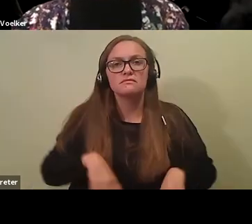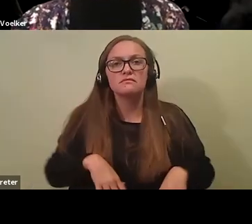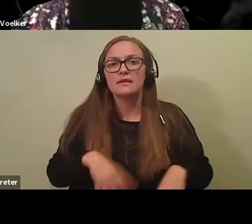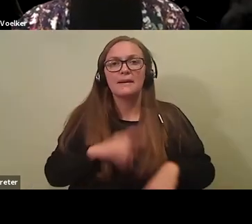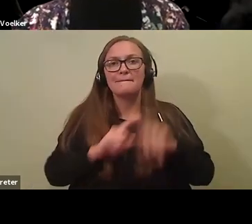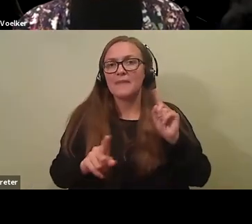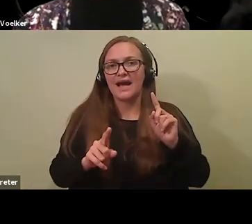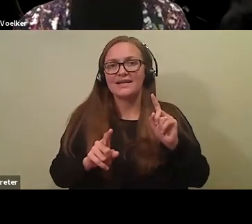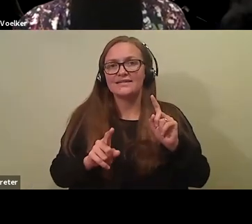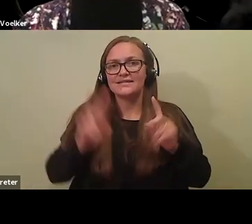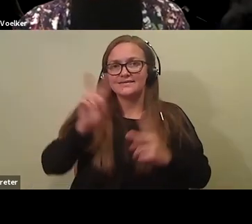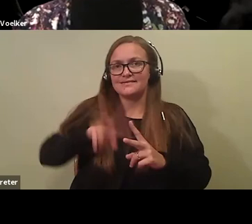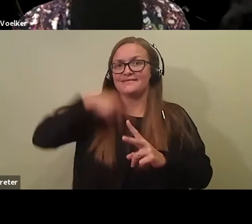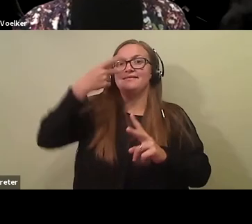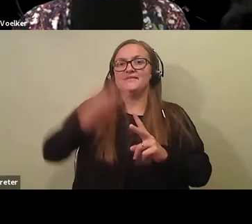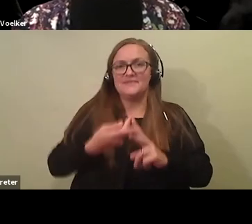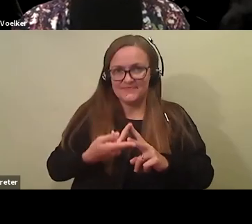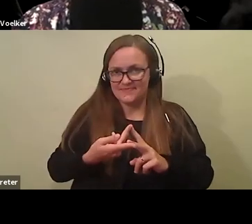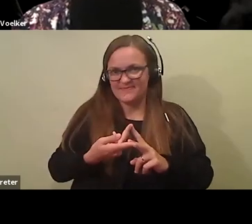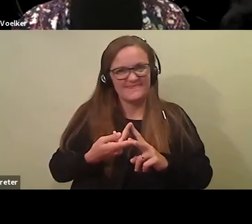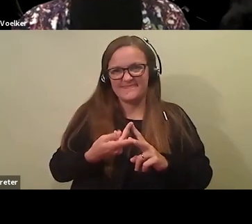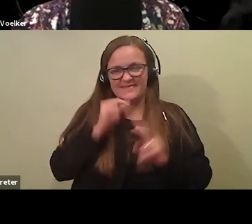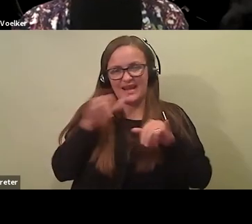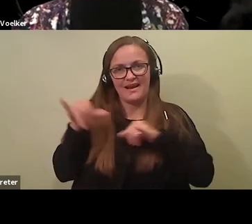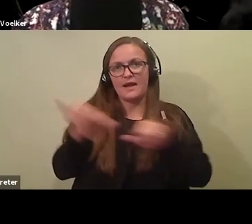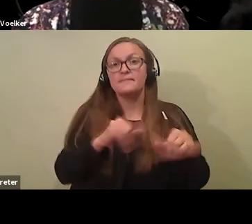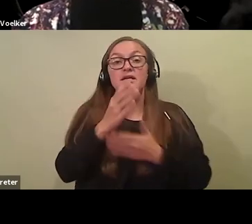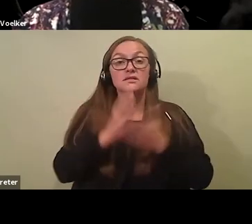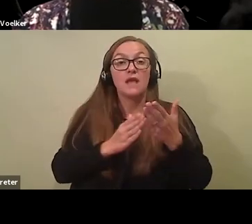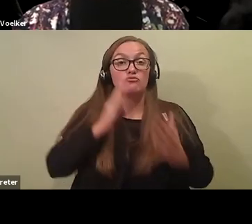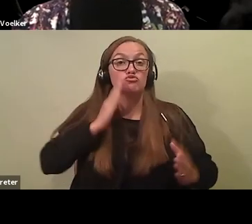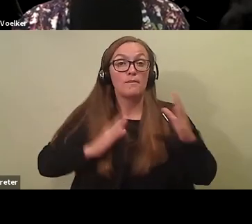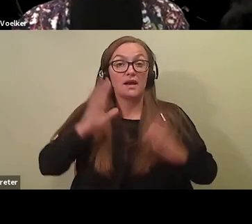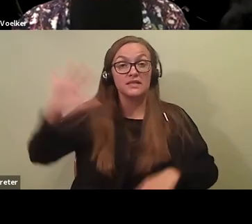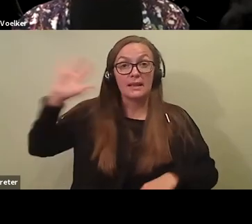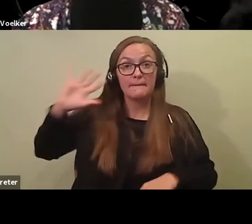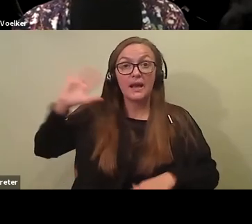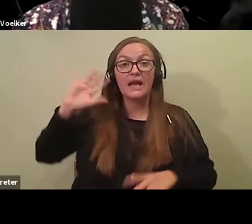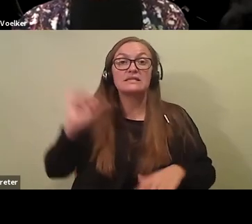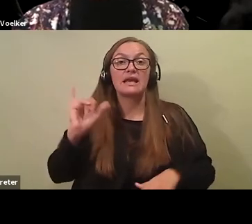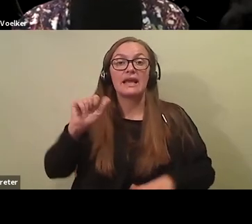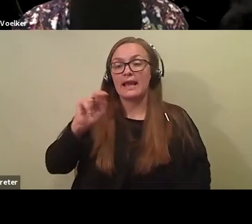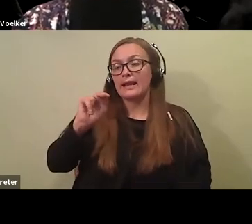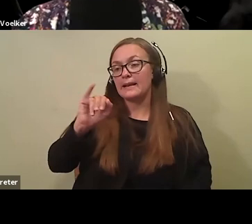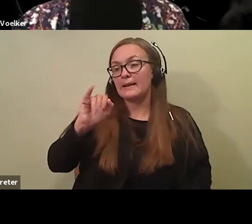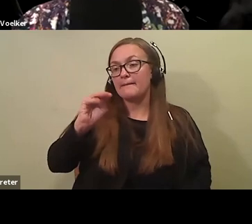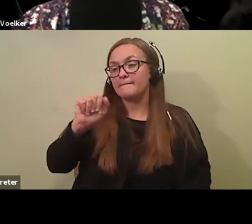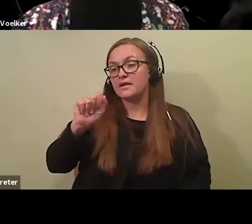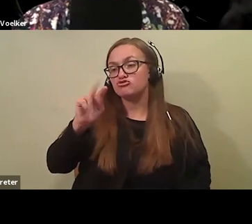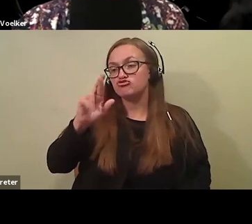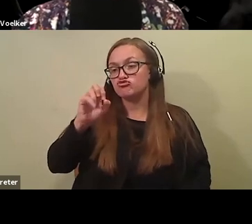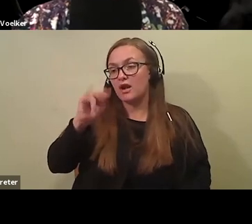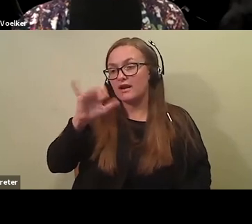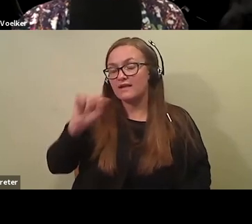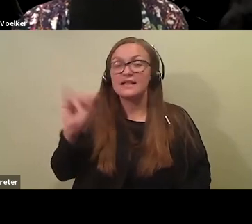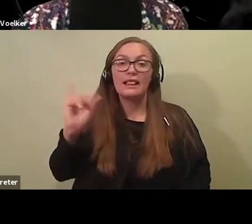so common, I think. We have had robots in the past that are like animatronics that you might see at a theme park. So you might have like a robot that's